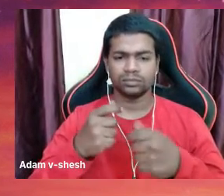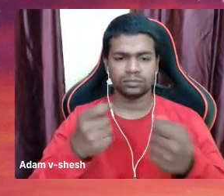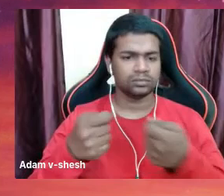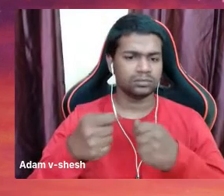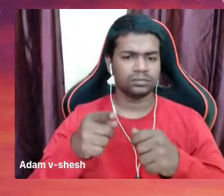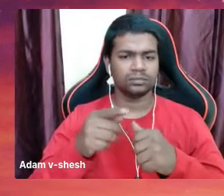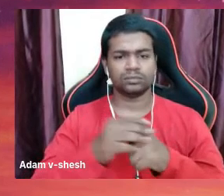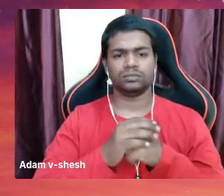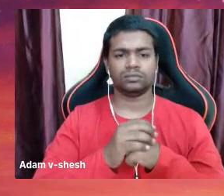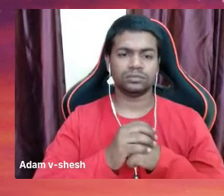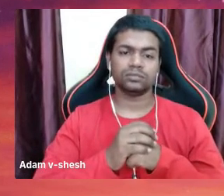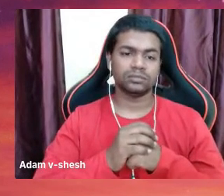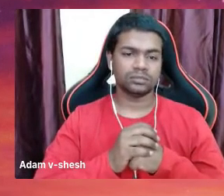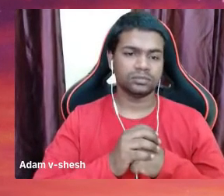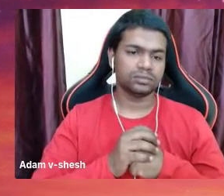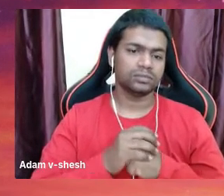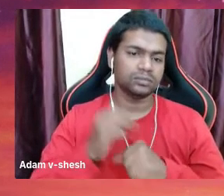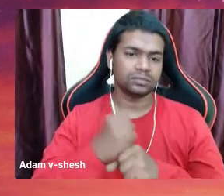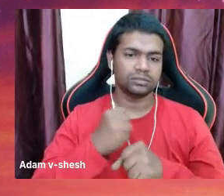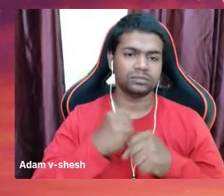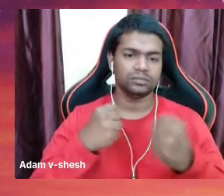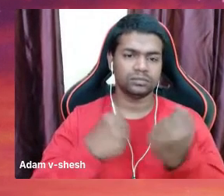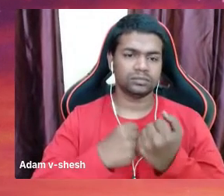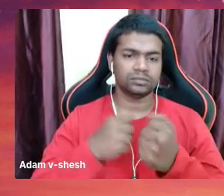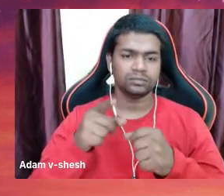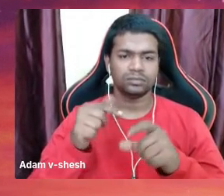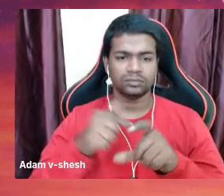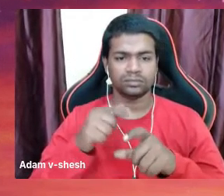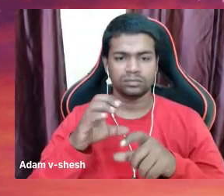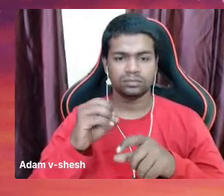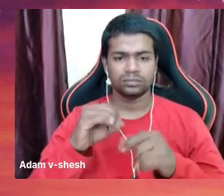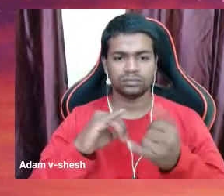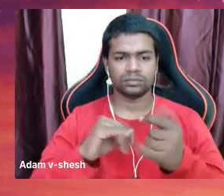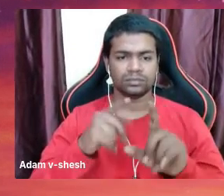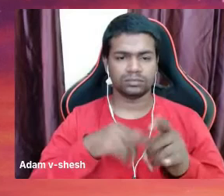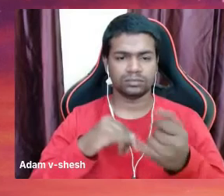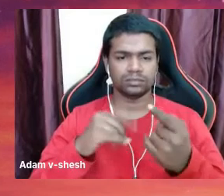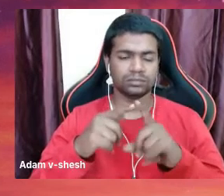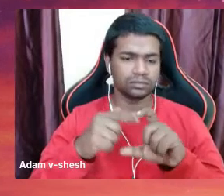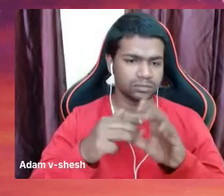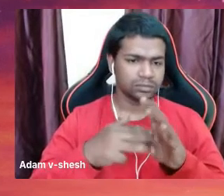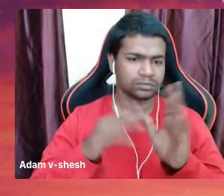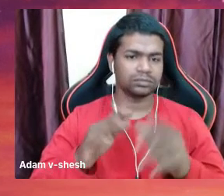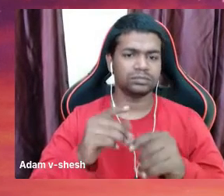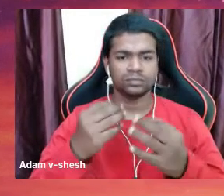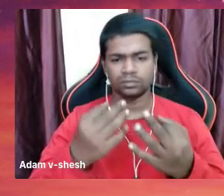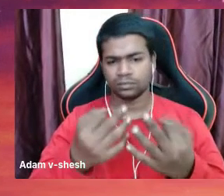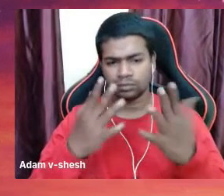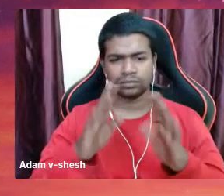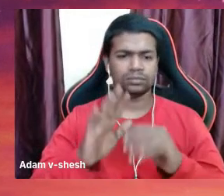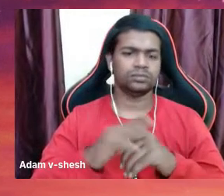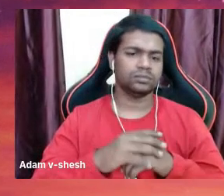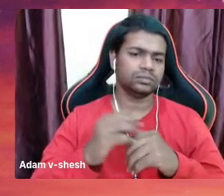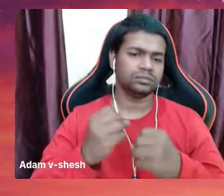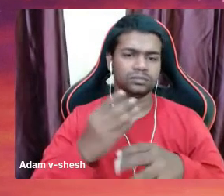incredible the government support that this ecosystem has. Like you said, we have abundant talent. We have